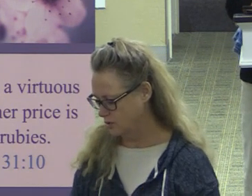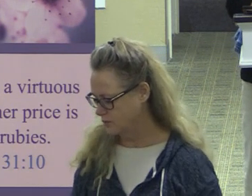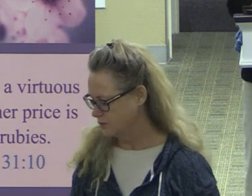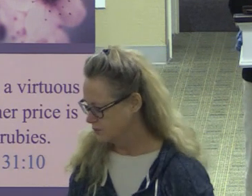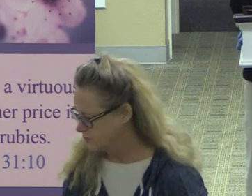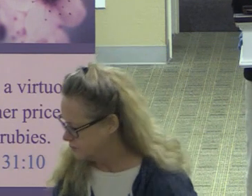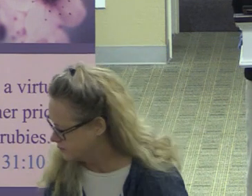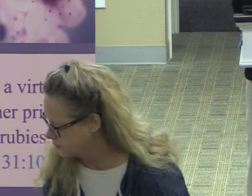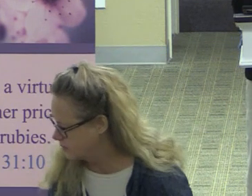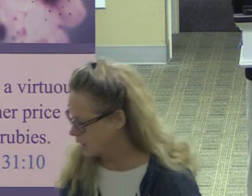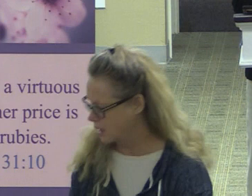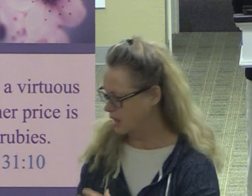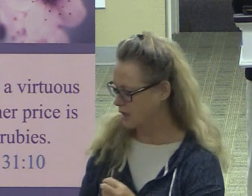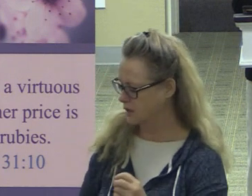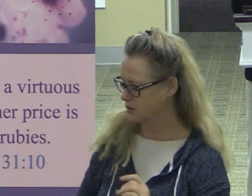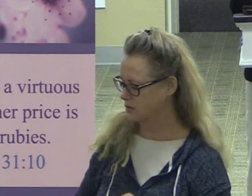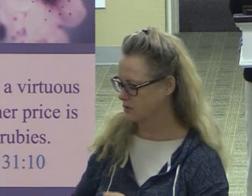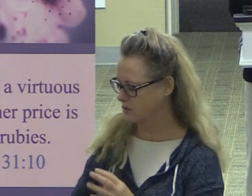And so